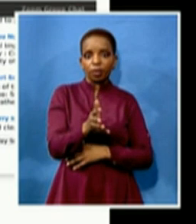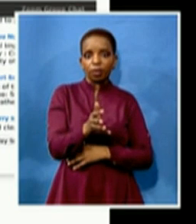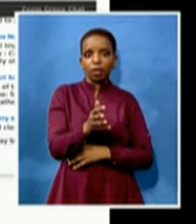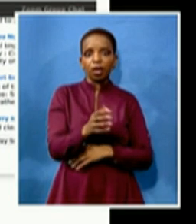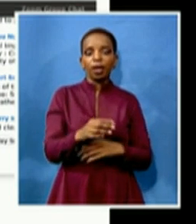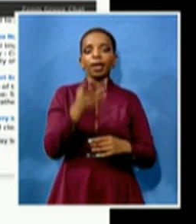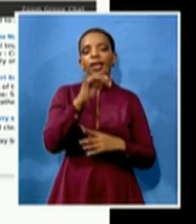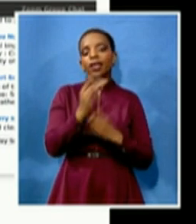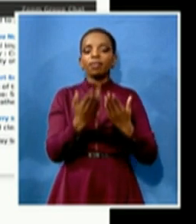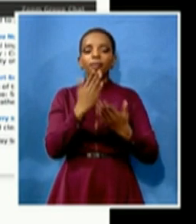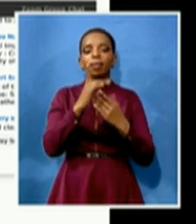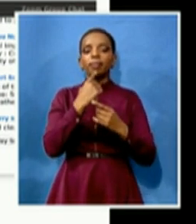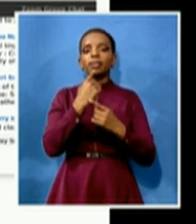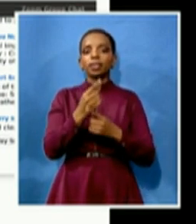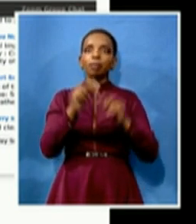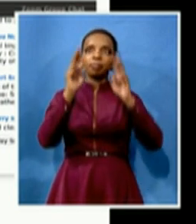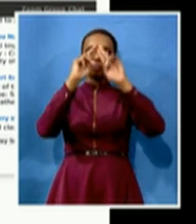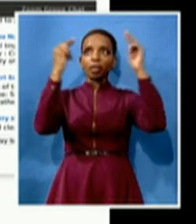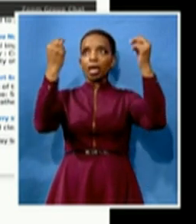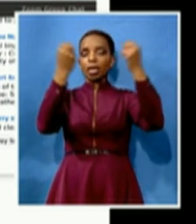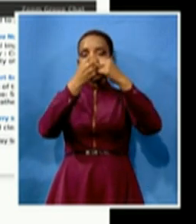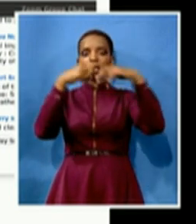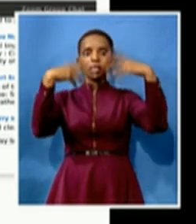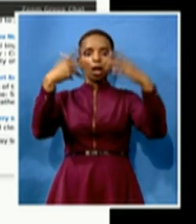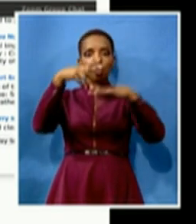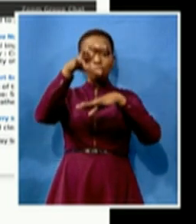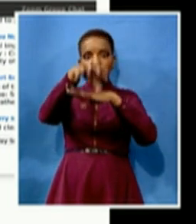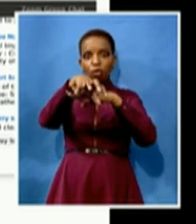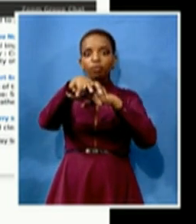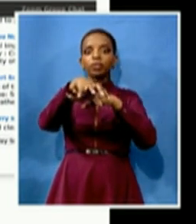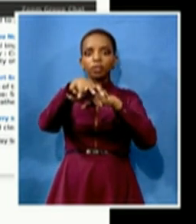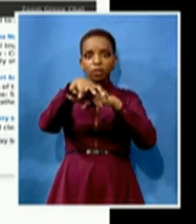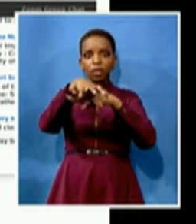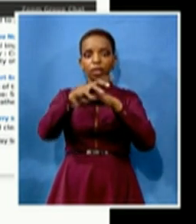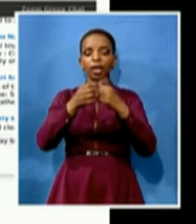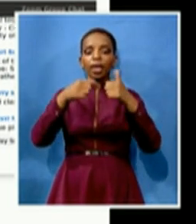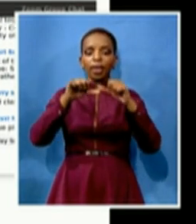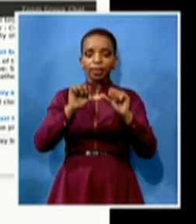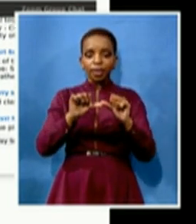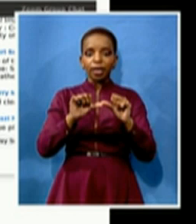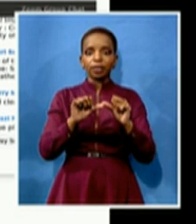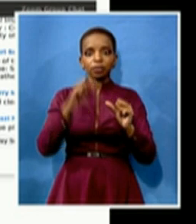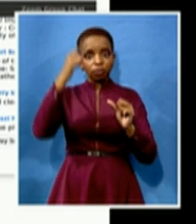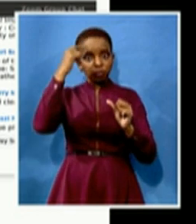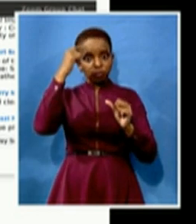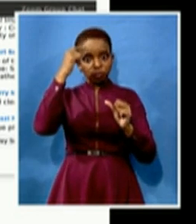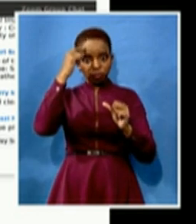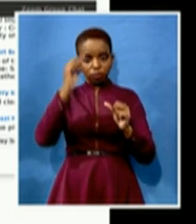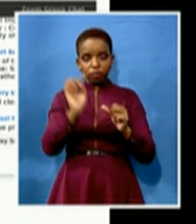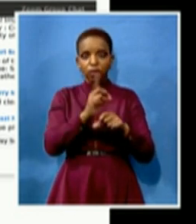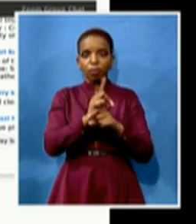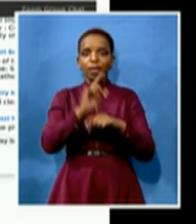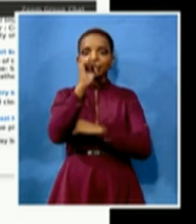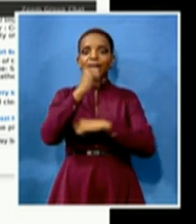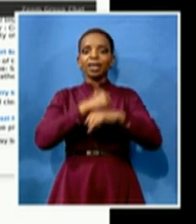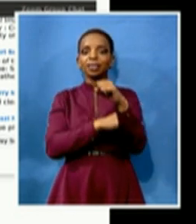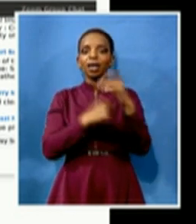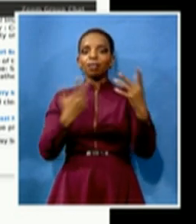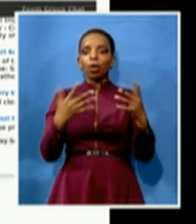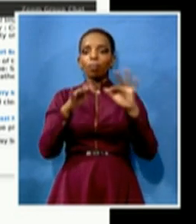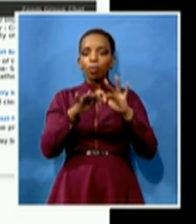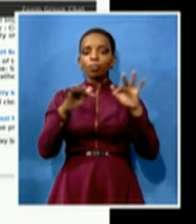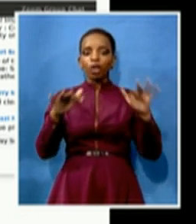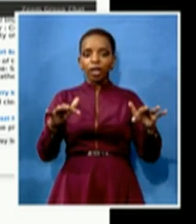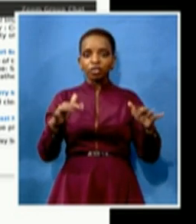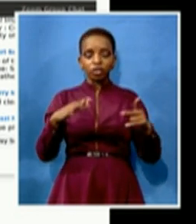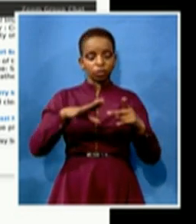have to make global assumptions about the population structure, about movement, about the effect of